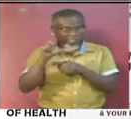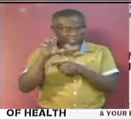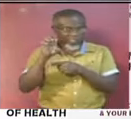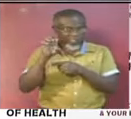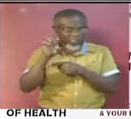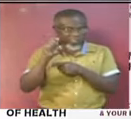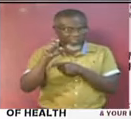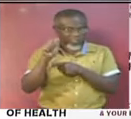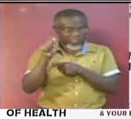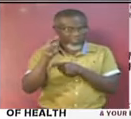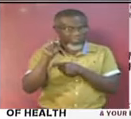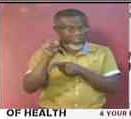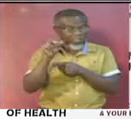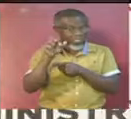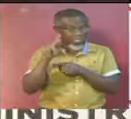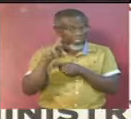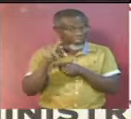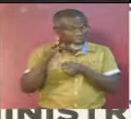been vaccinated.